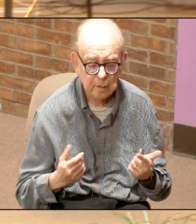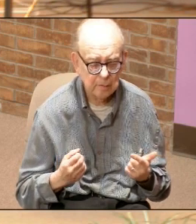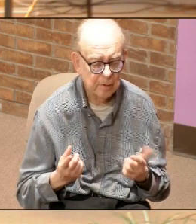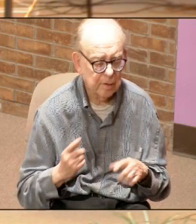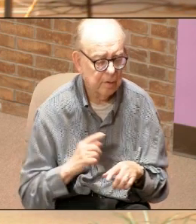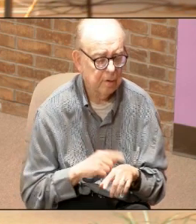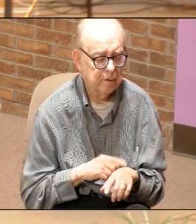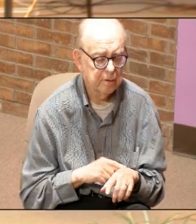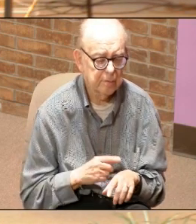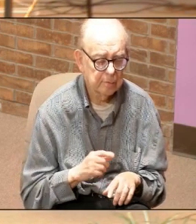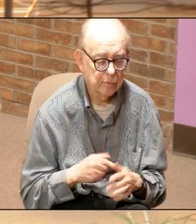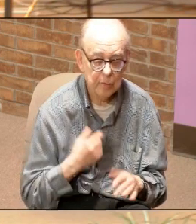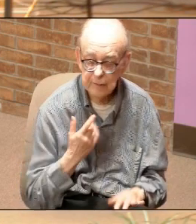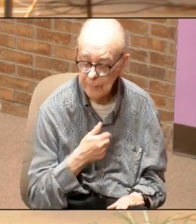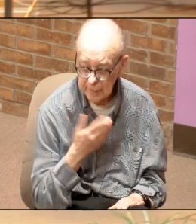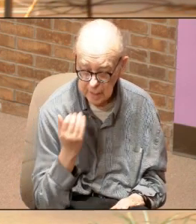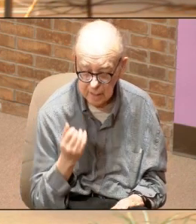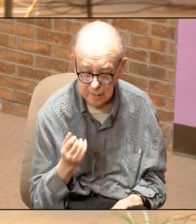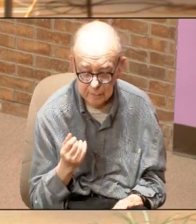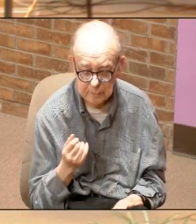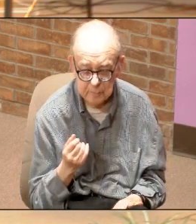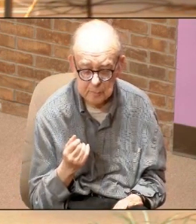And sometimes we forget.